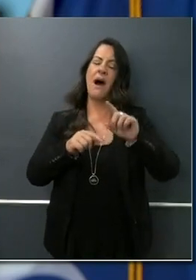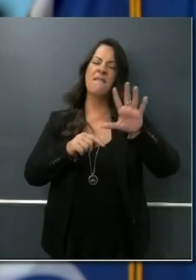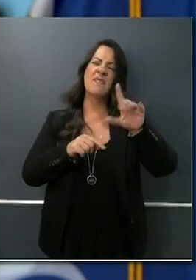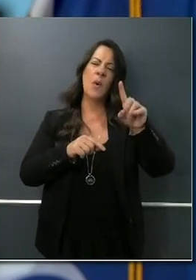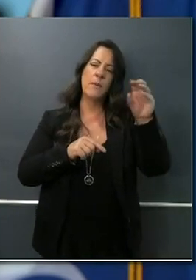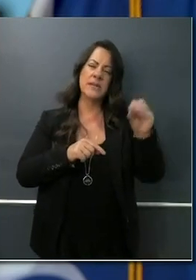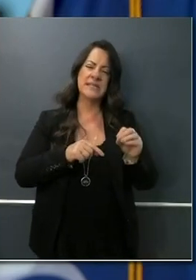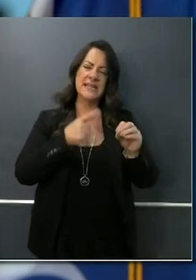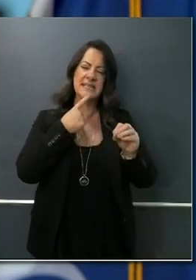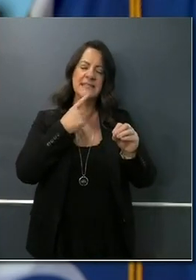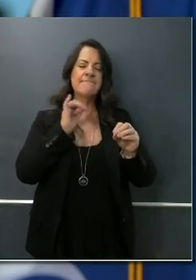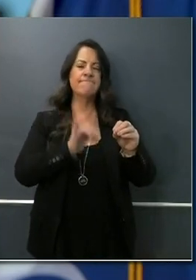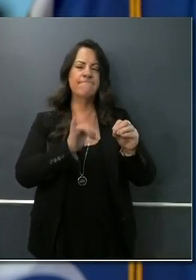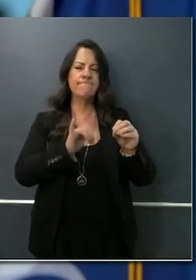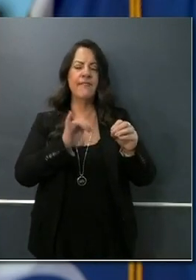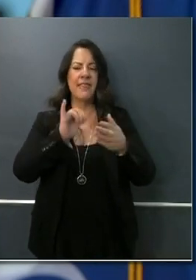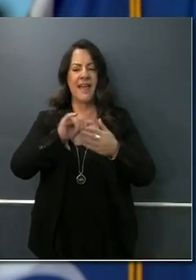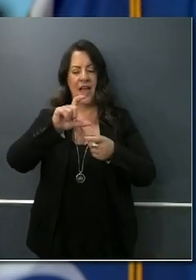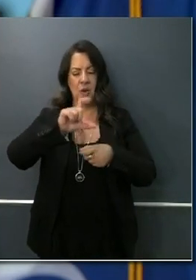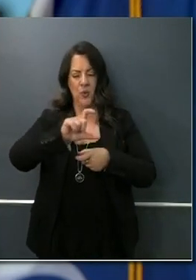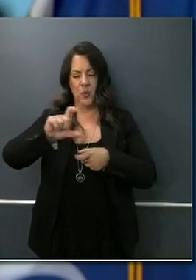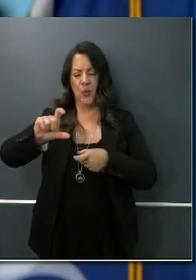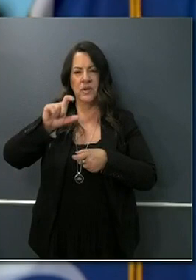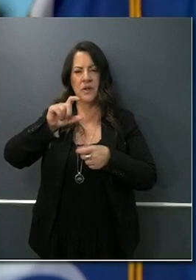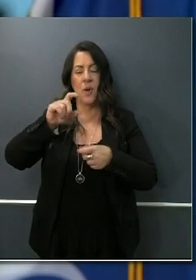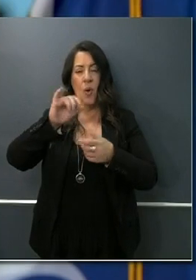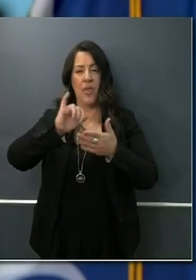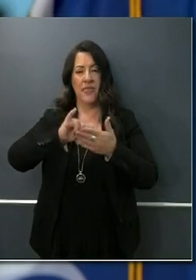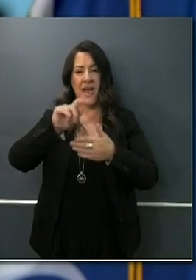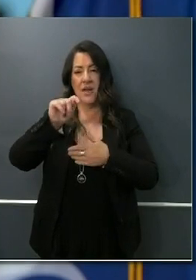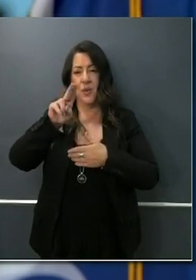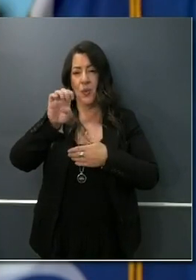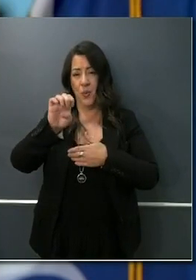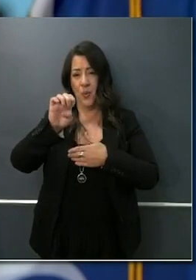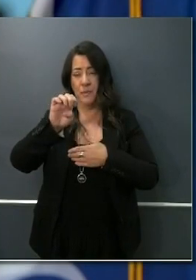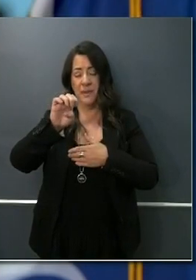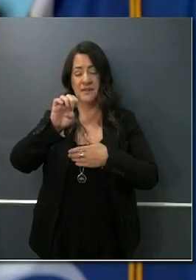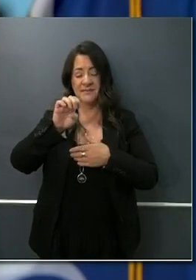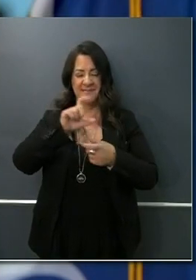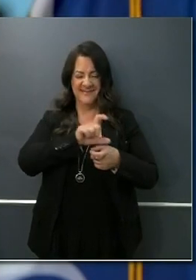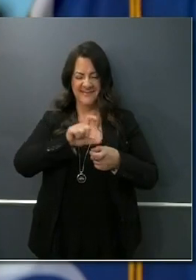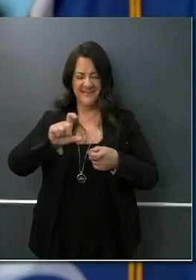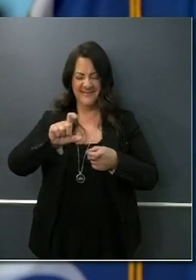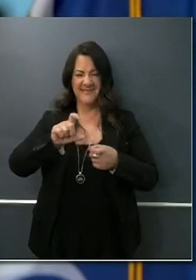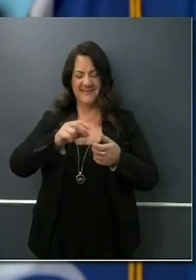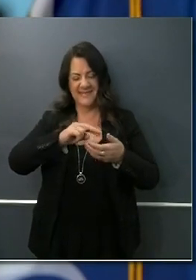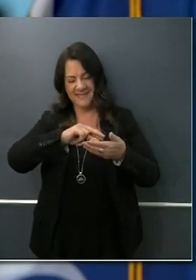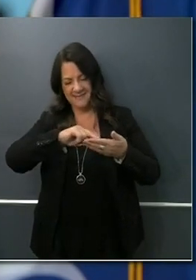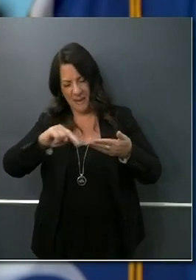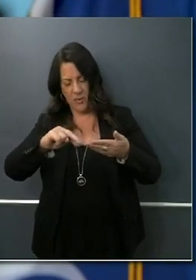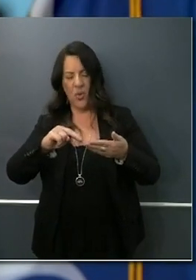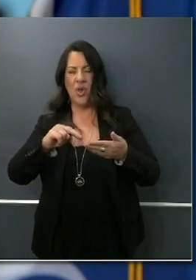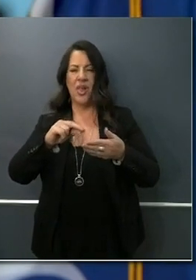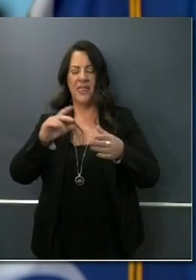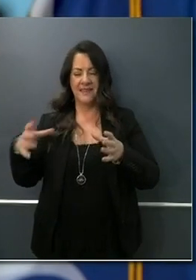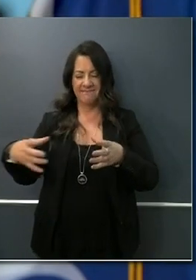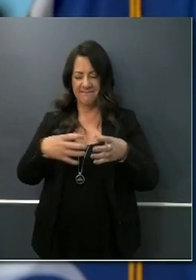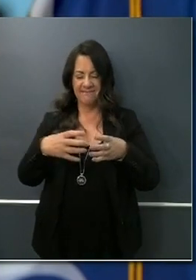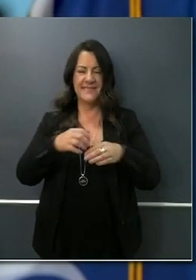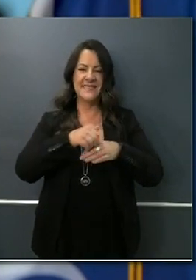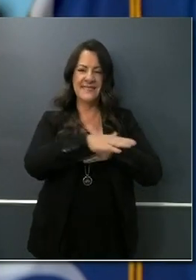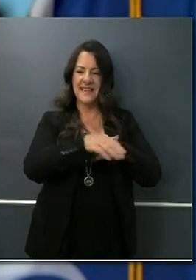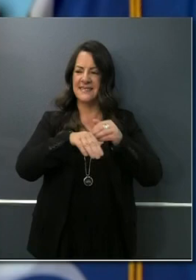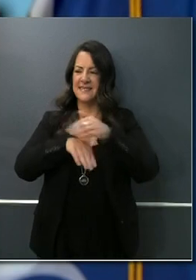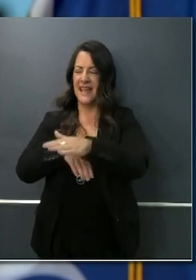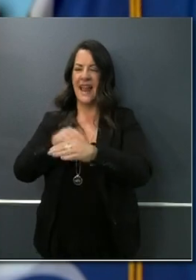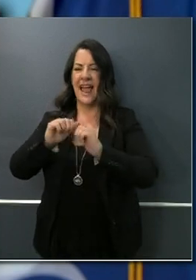the transport media, the tubes were also a problem. So that continues to be a space where we're doing more and working,